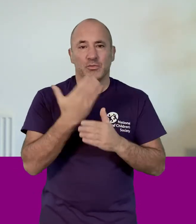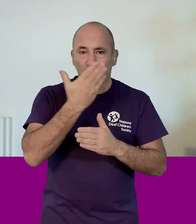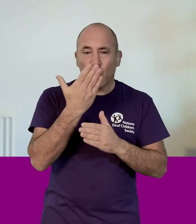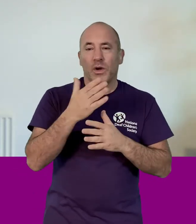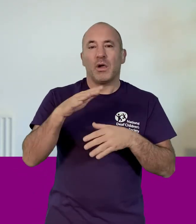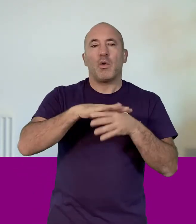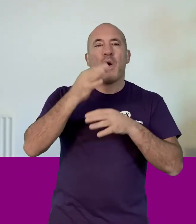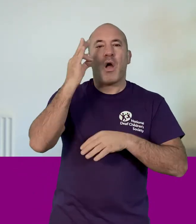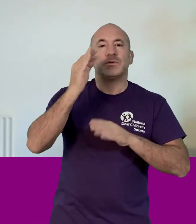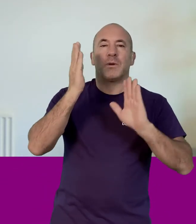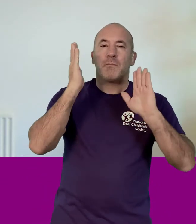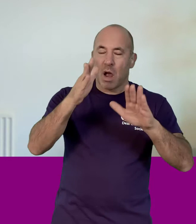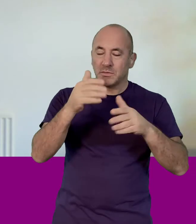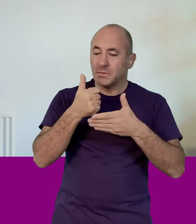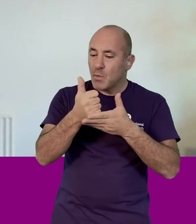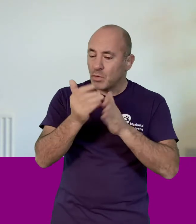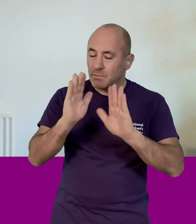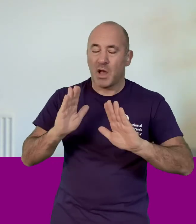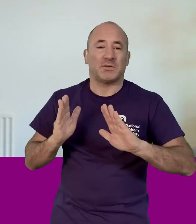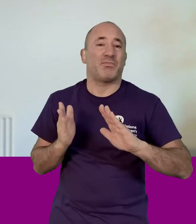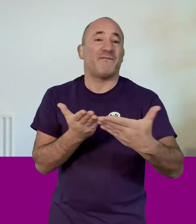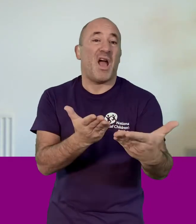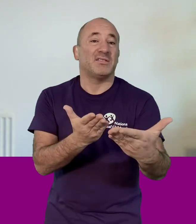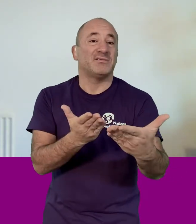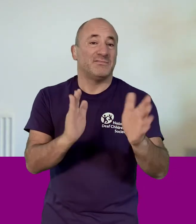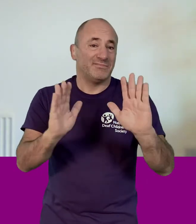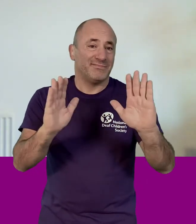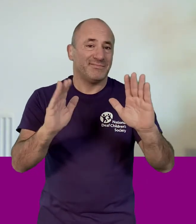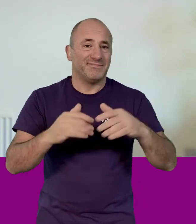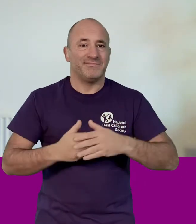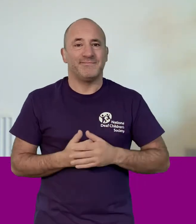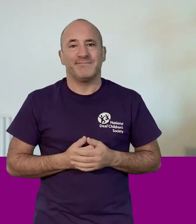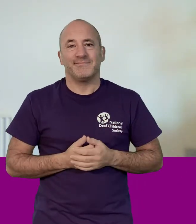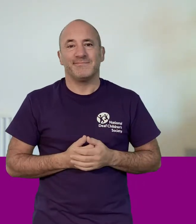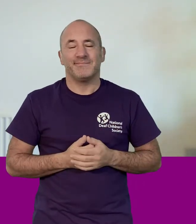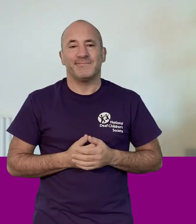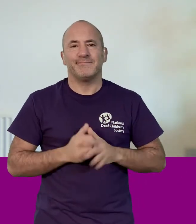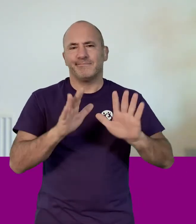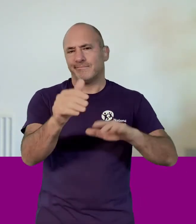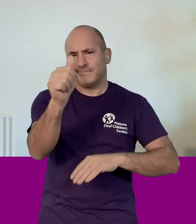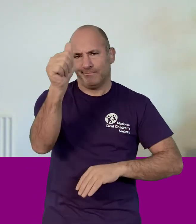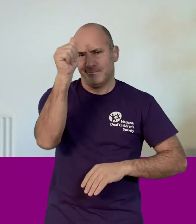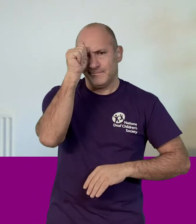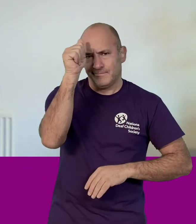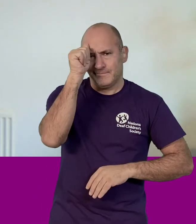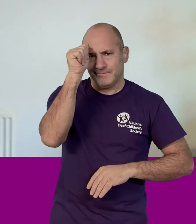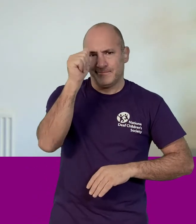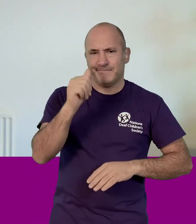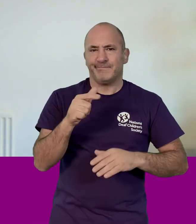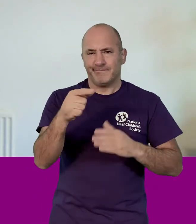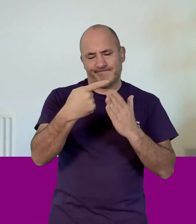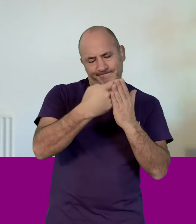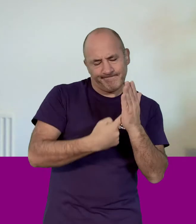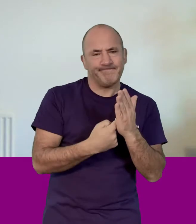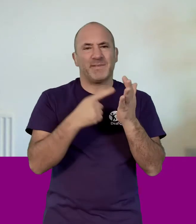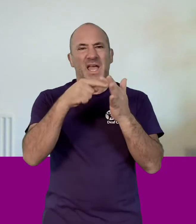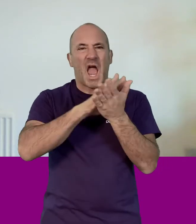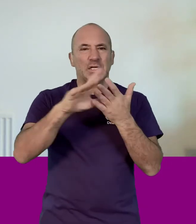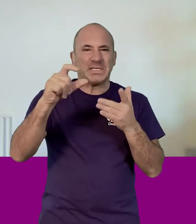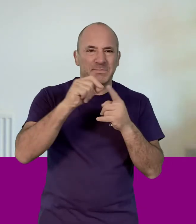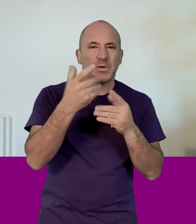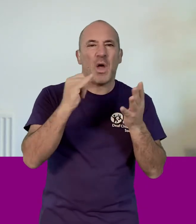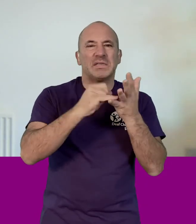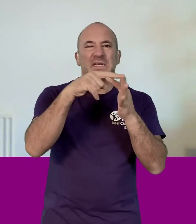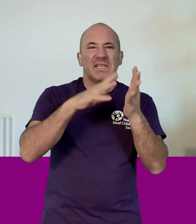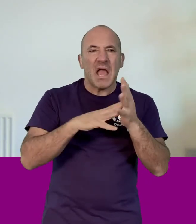The school and local authority must ensure that any support required is provided. Be aware that there might be some